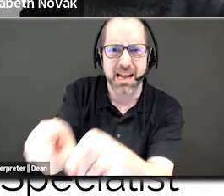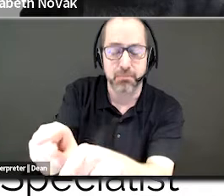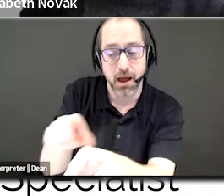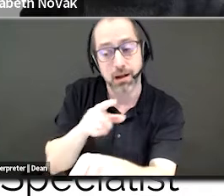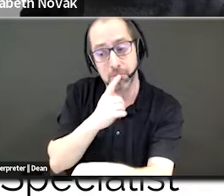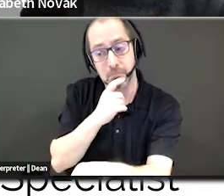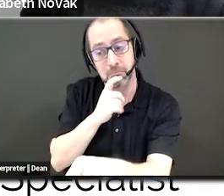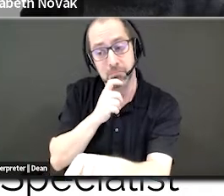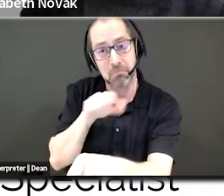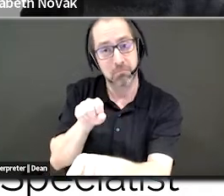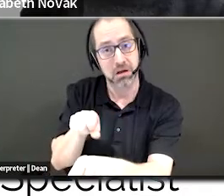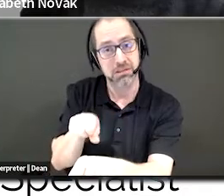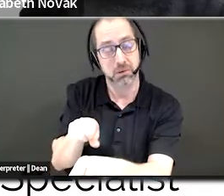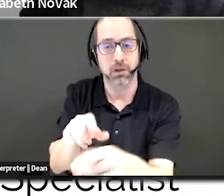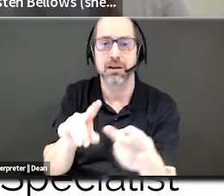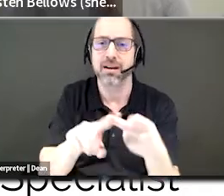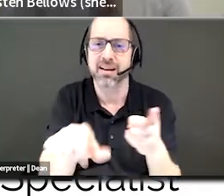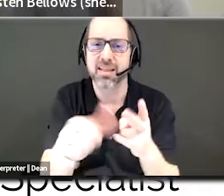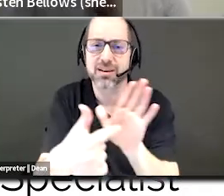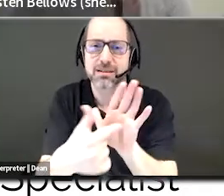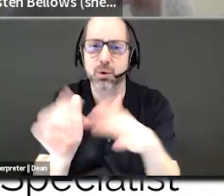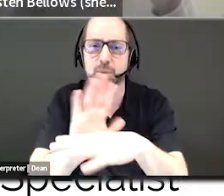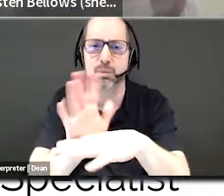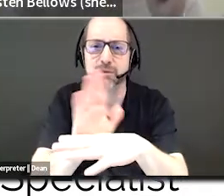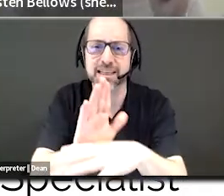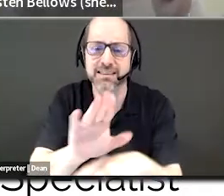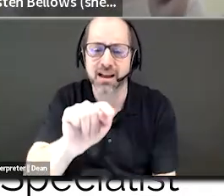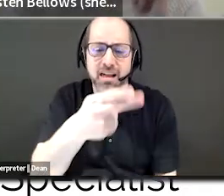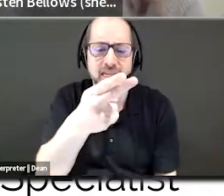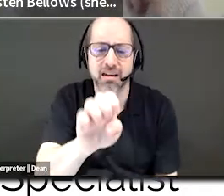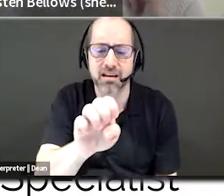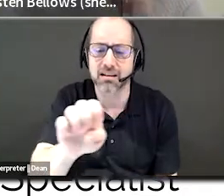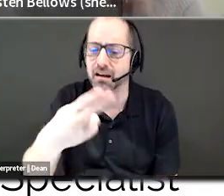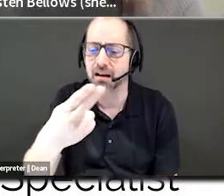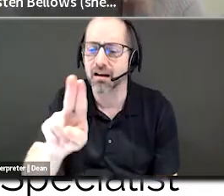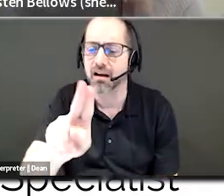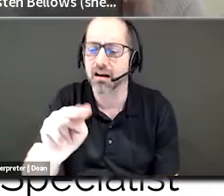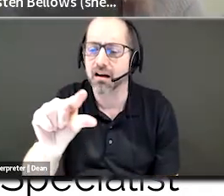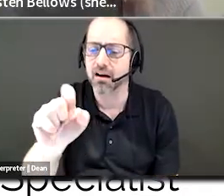Hunger Games. The Hunger Games. I love The Hunger Games. Yes, thank you. The Hunger Games.